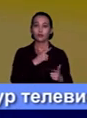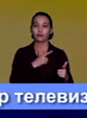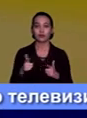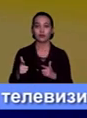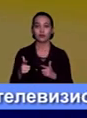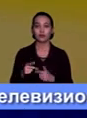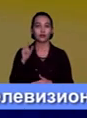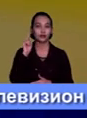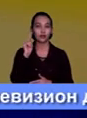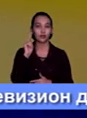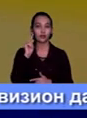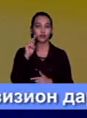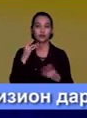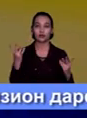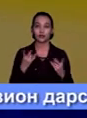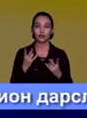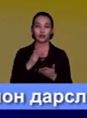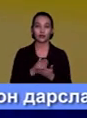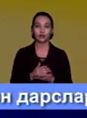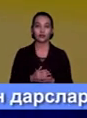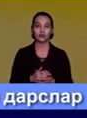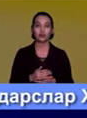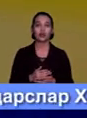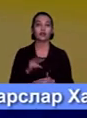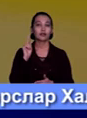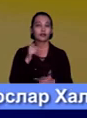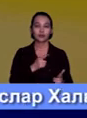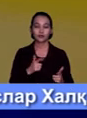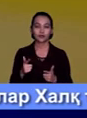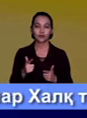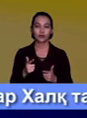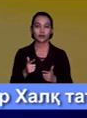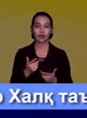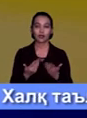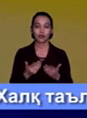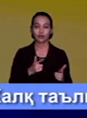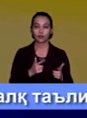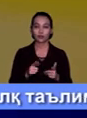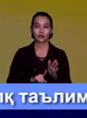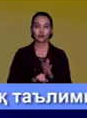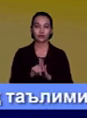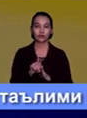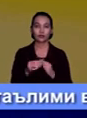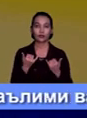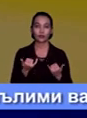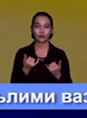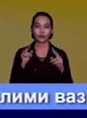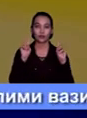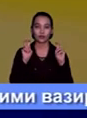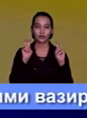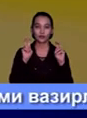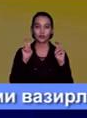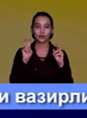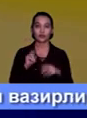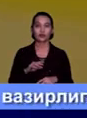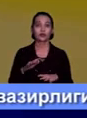oling. Darsimiz davomida kerak bo'ladi. Darsga tayyormisiz? Unday bo'lsa, boshladik. Bugungi mavzuimiz sizlar